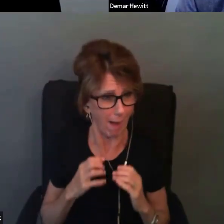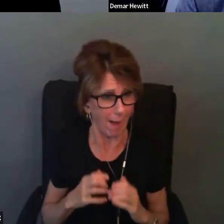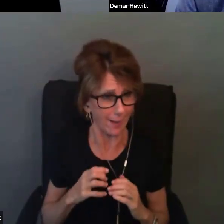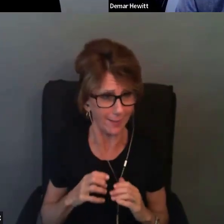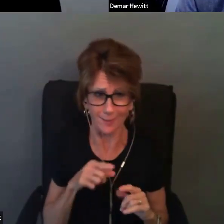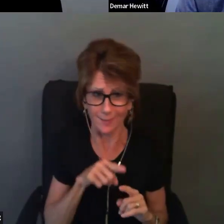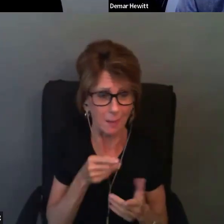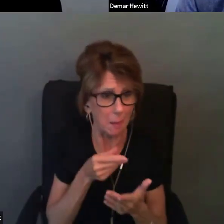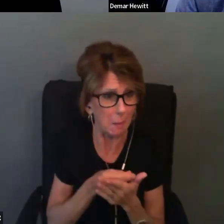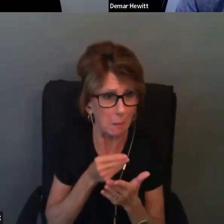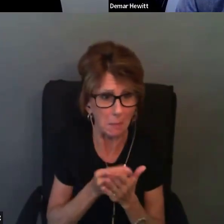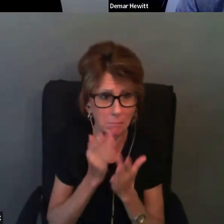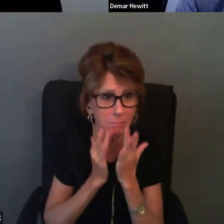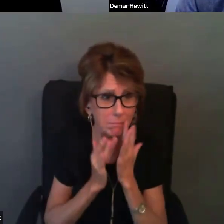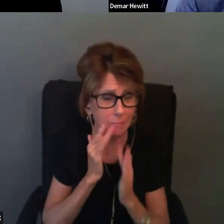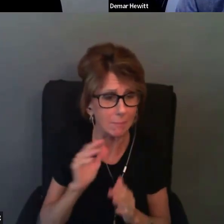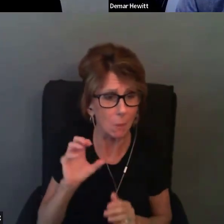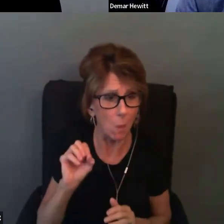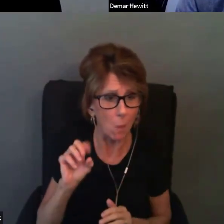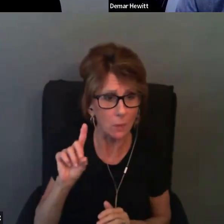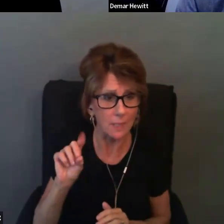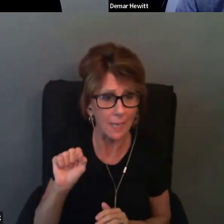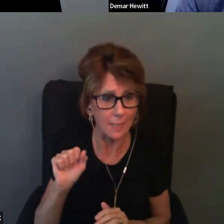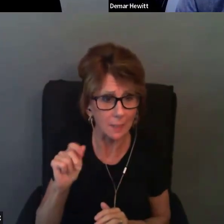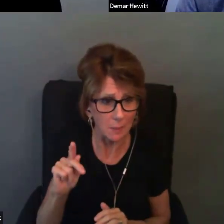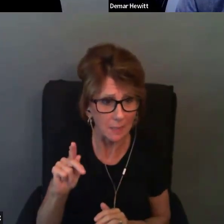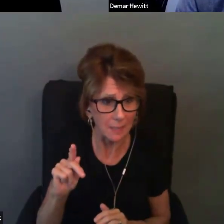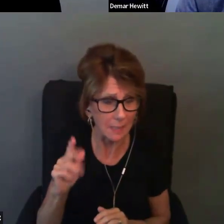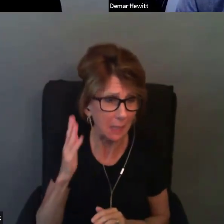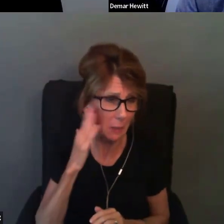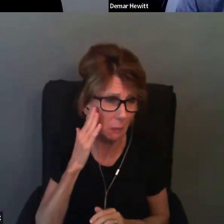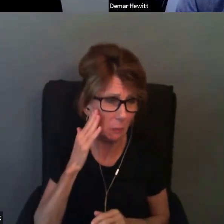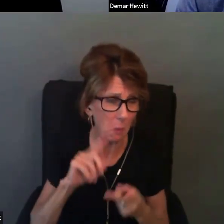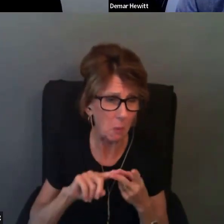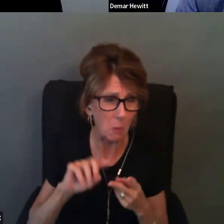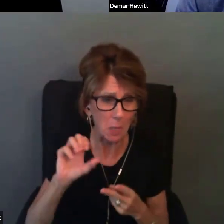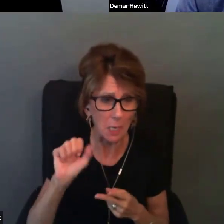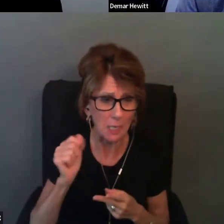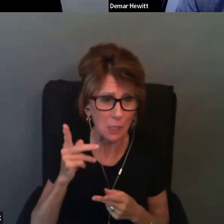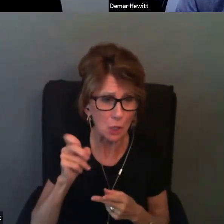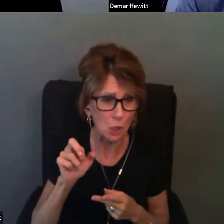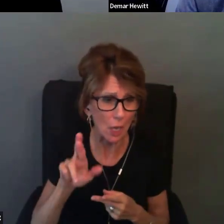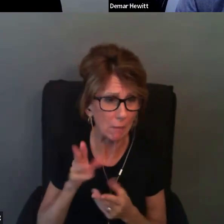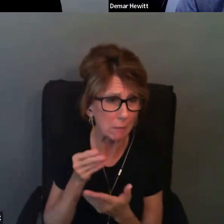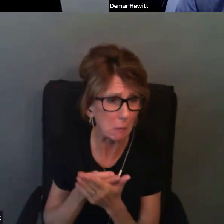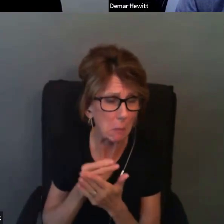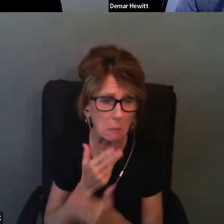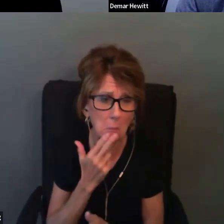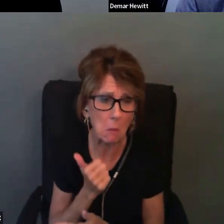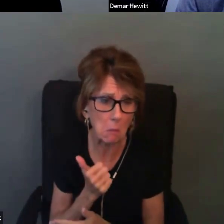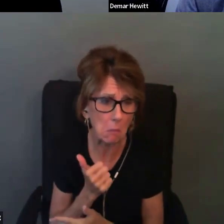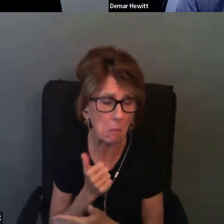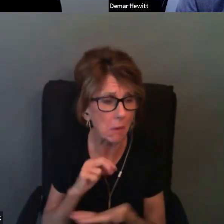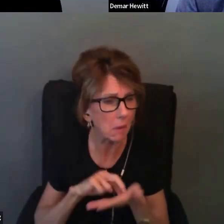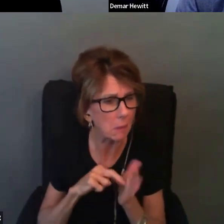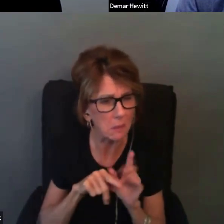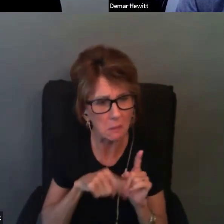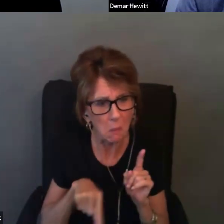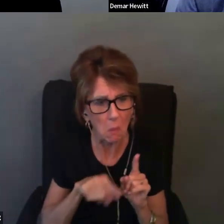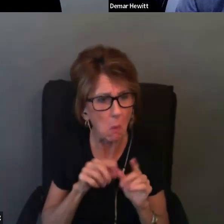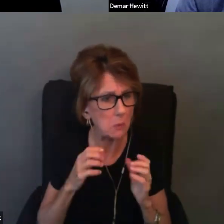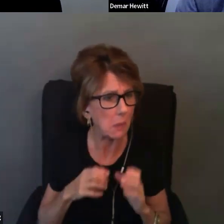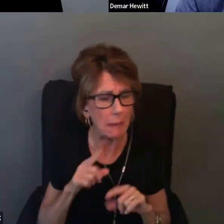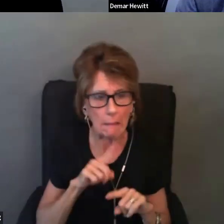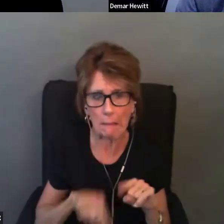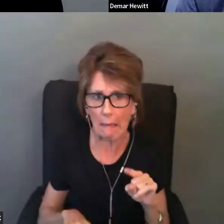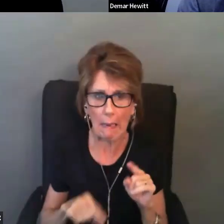on ODSP, and the shelter allowance is quite low. So, their clients are not able to afford the